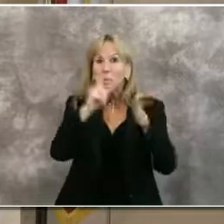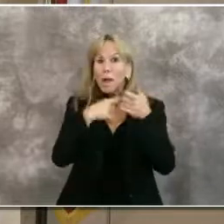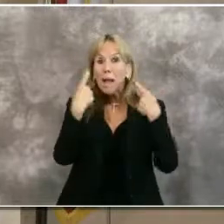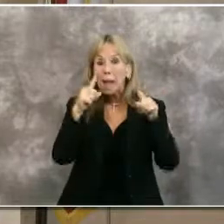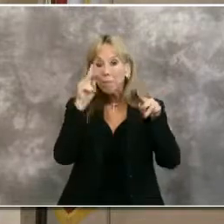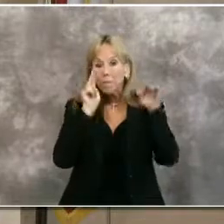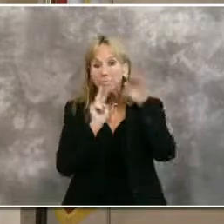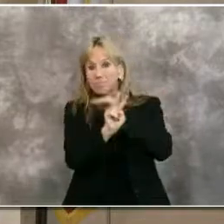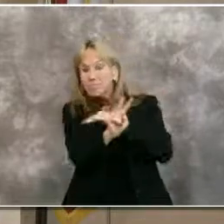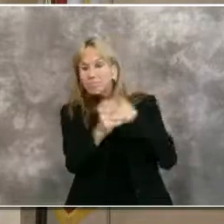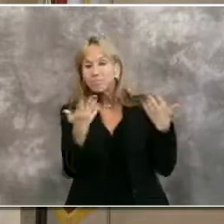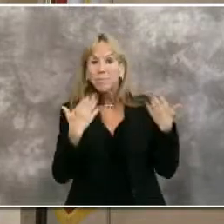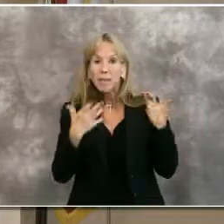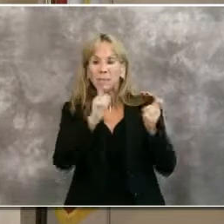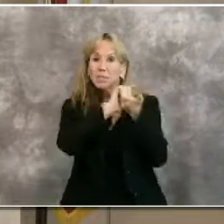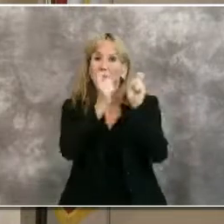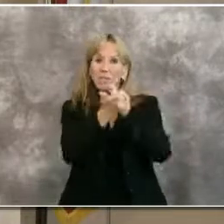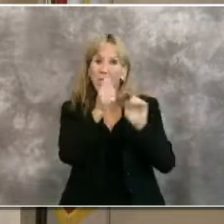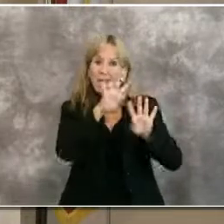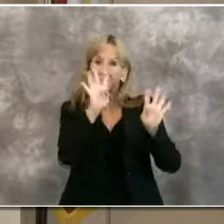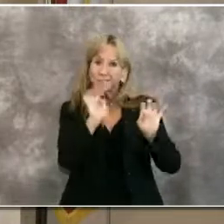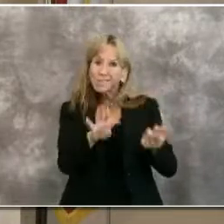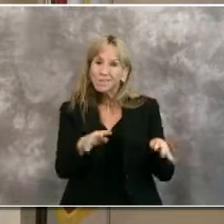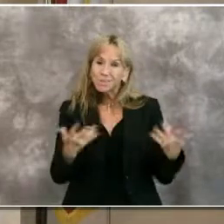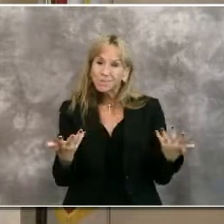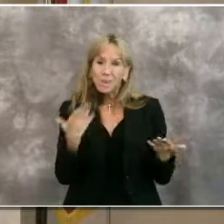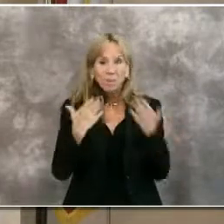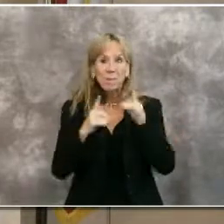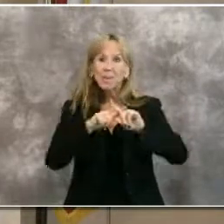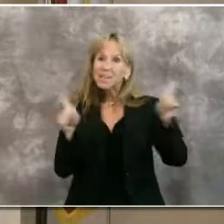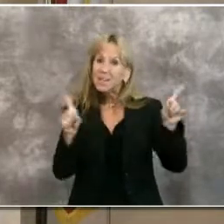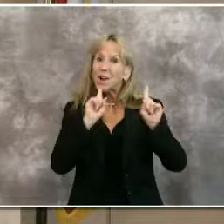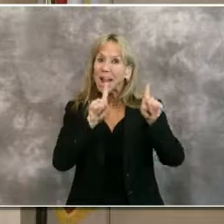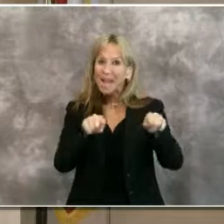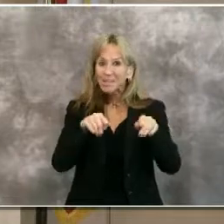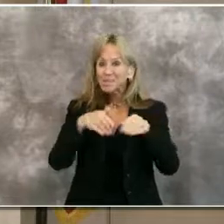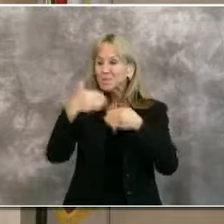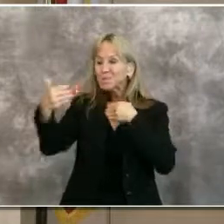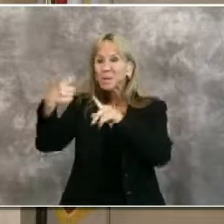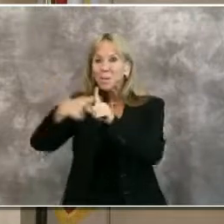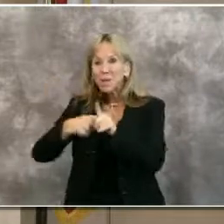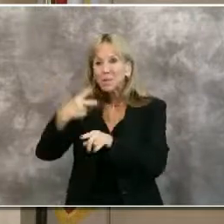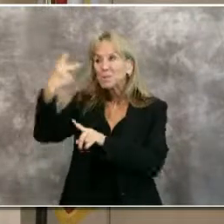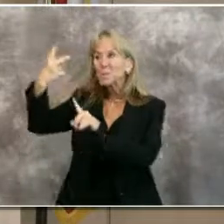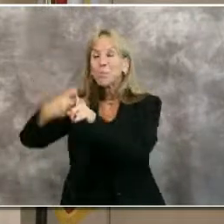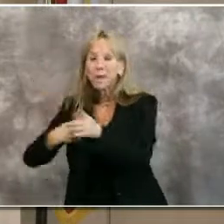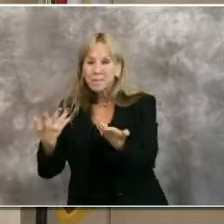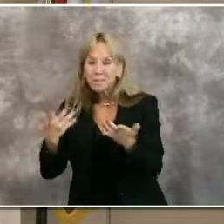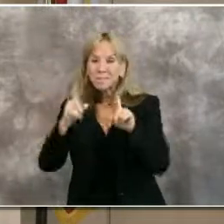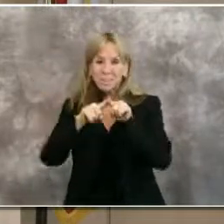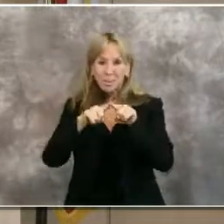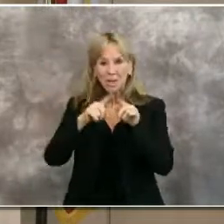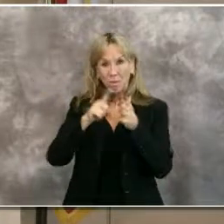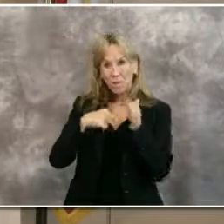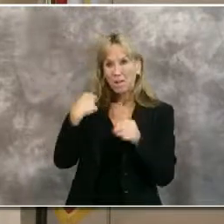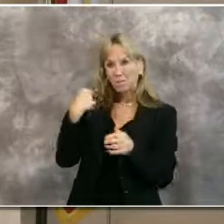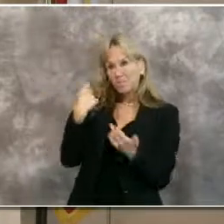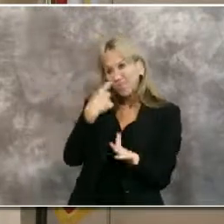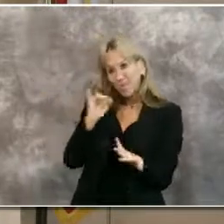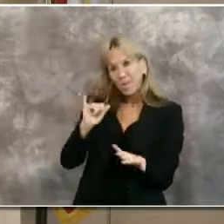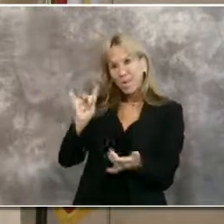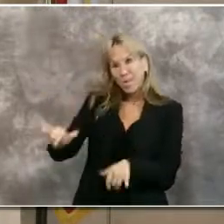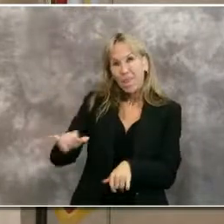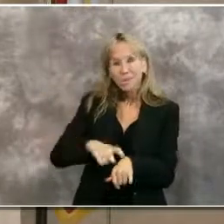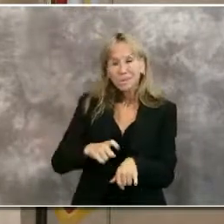so we could have a different answer for you in a month or 2 months, depending on what things look like at that time. Thank